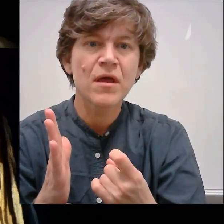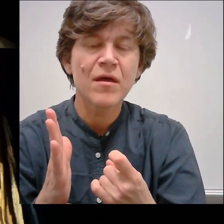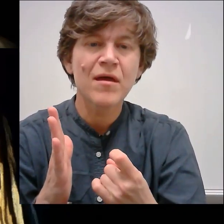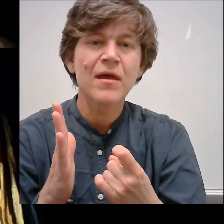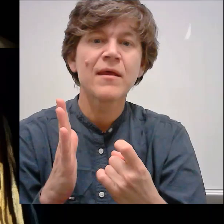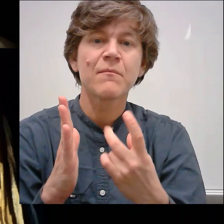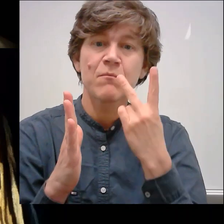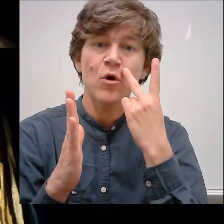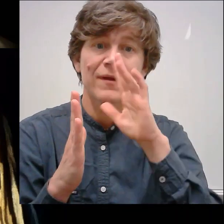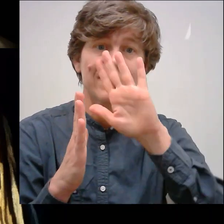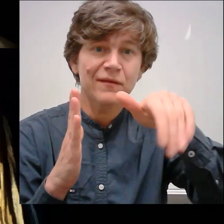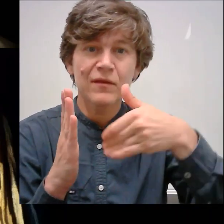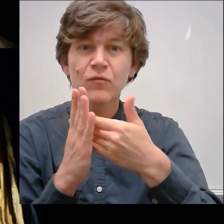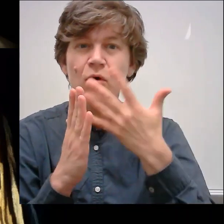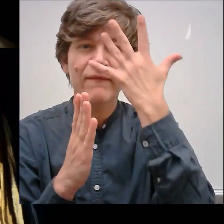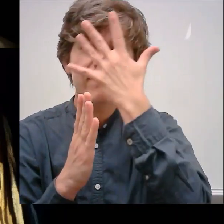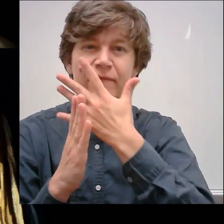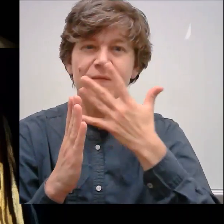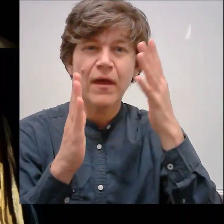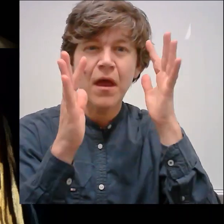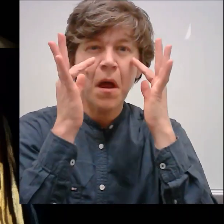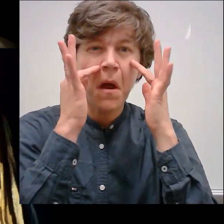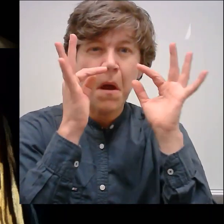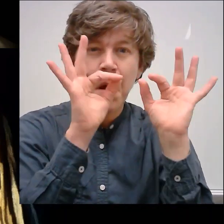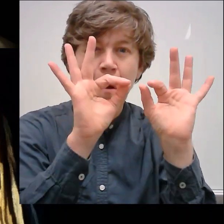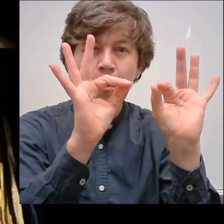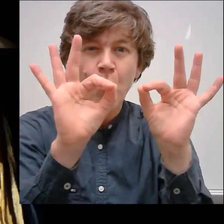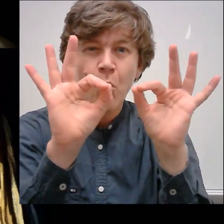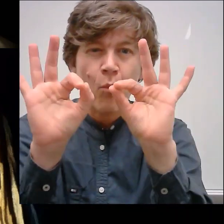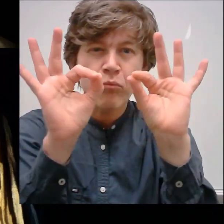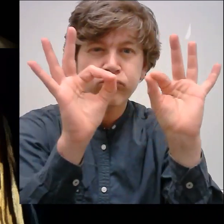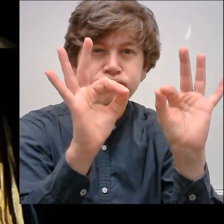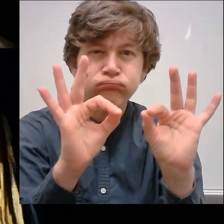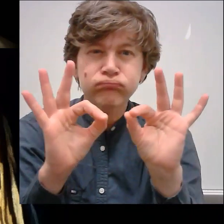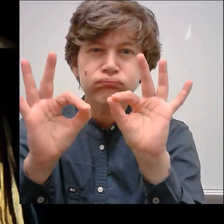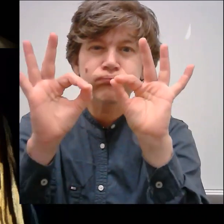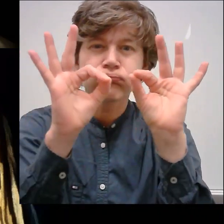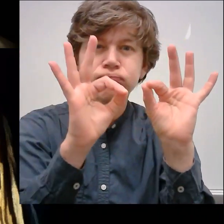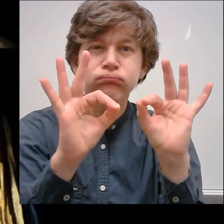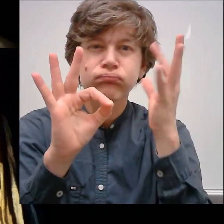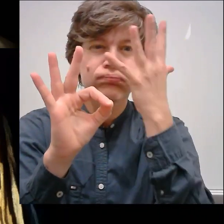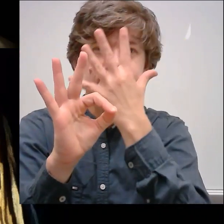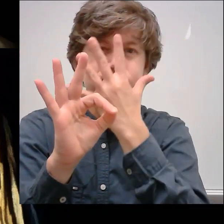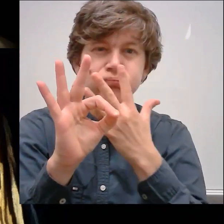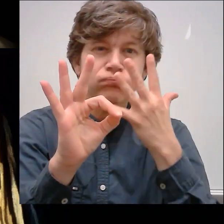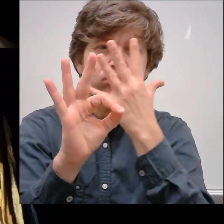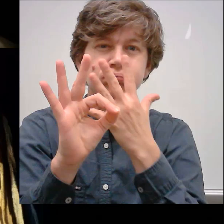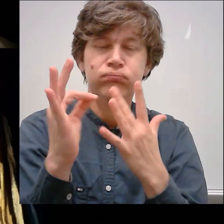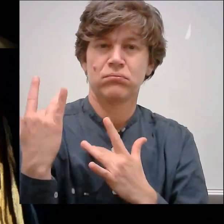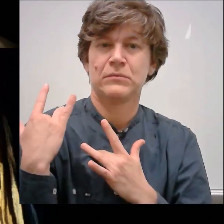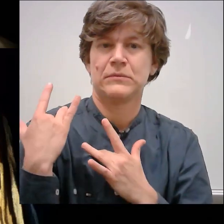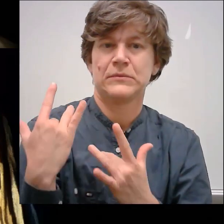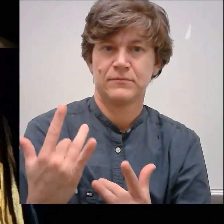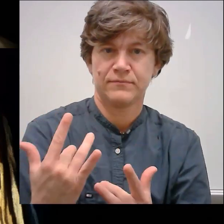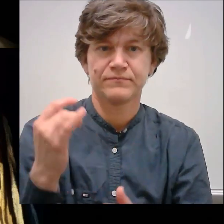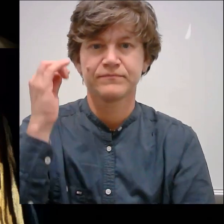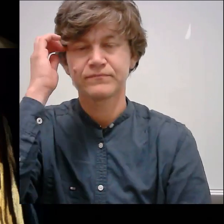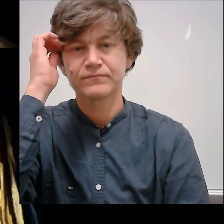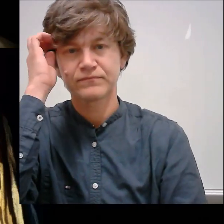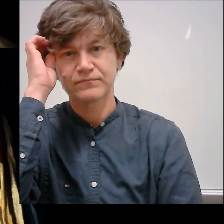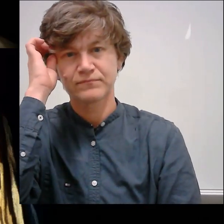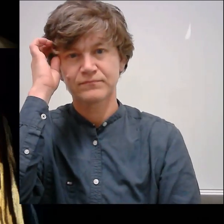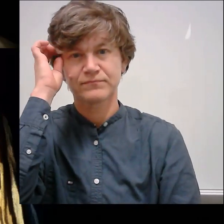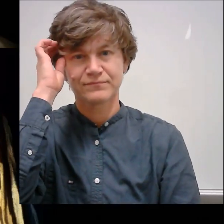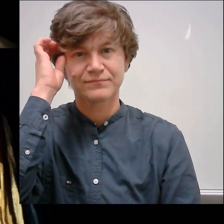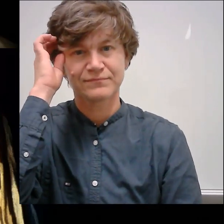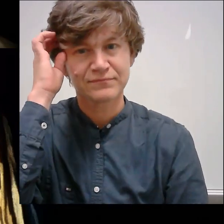shifting between two places, not simply focused on a singular point of interest. The turban plays a more active role in getting